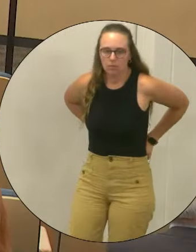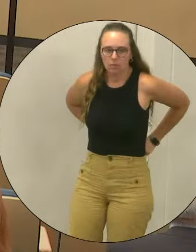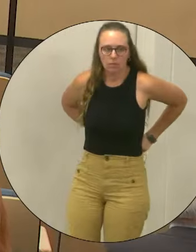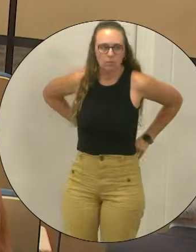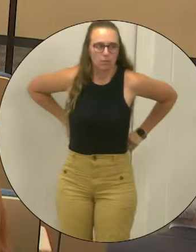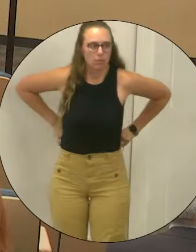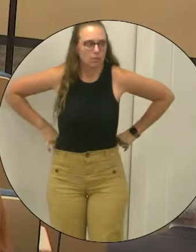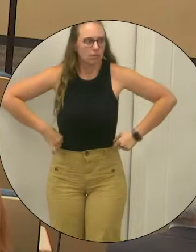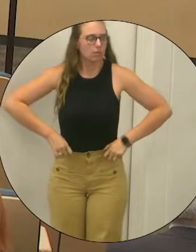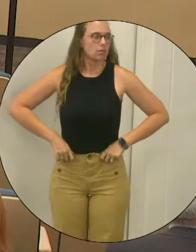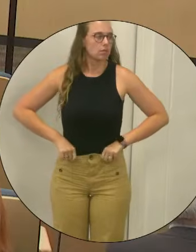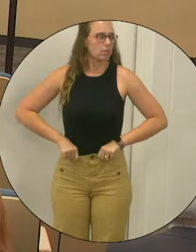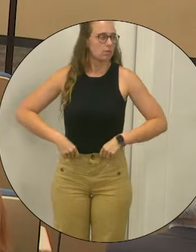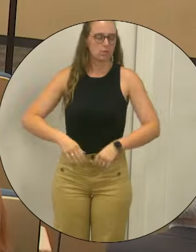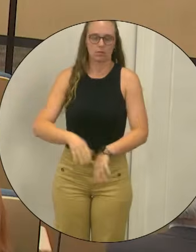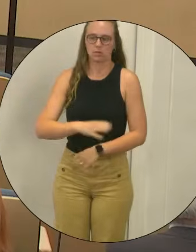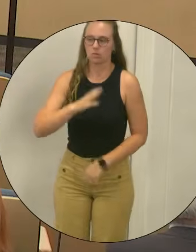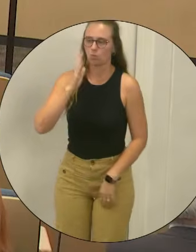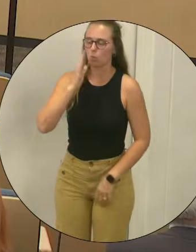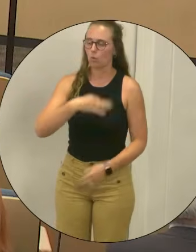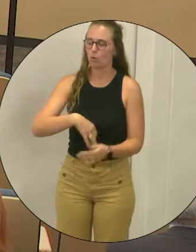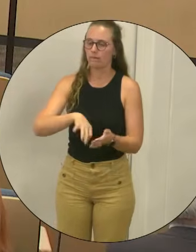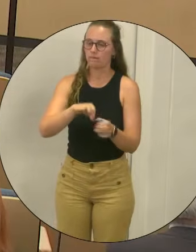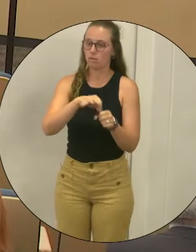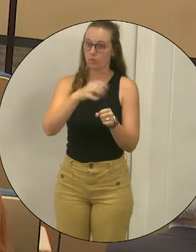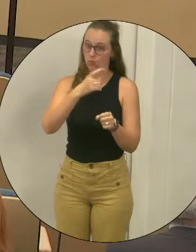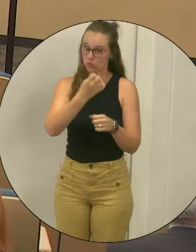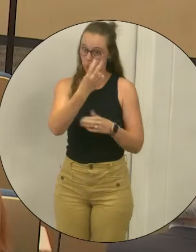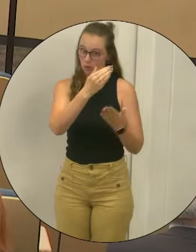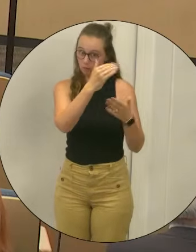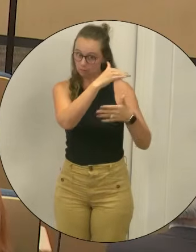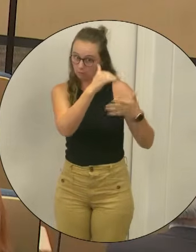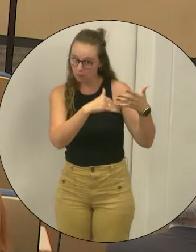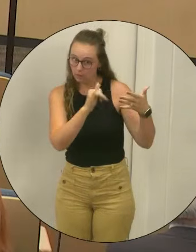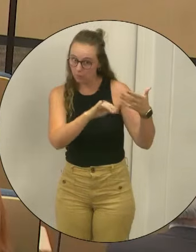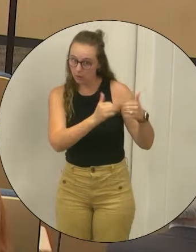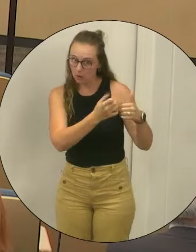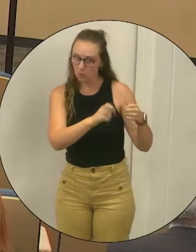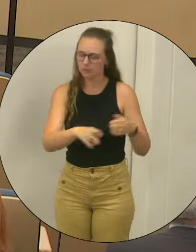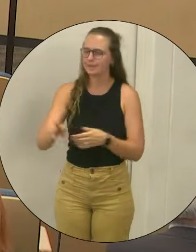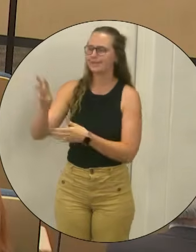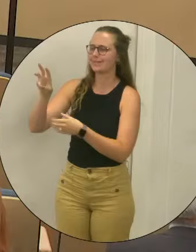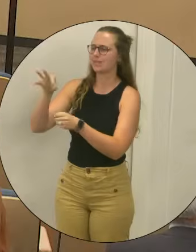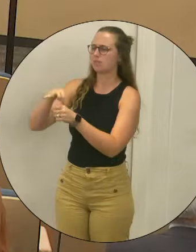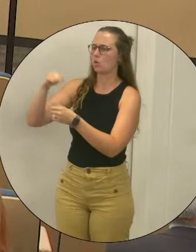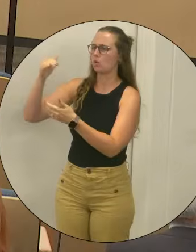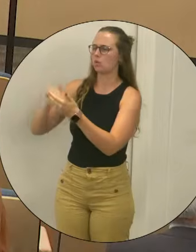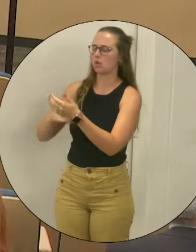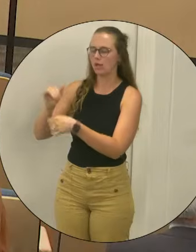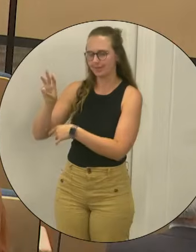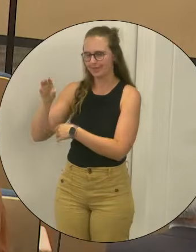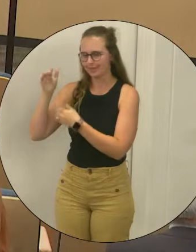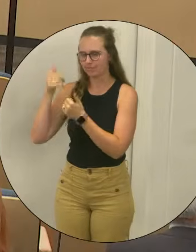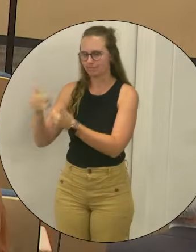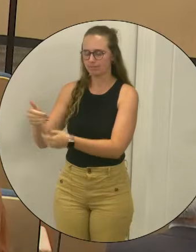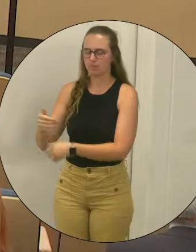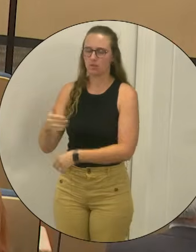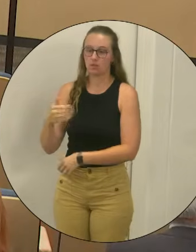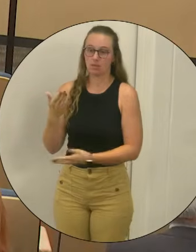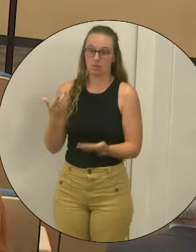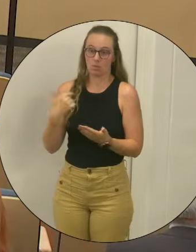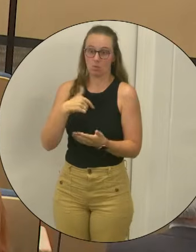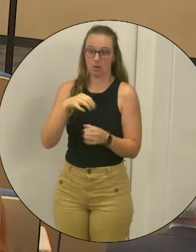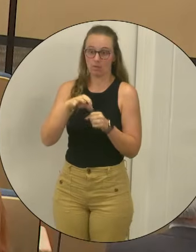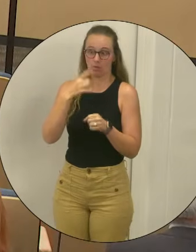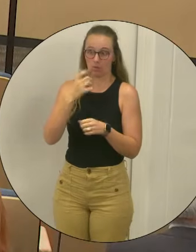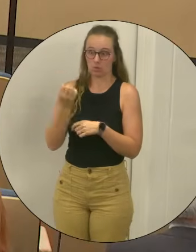that they named that way? The 6, we don't, I just wanted to make, all Yeah, right, perfect, thank you. and it might be that we end up getting through